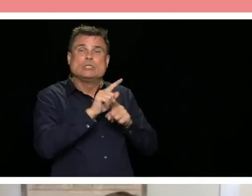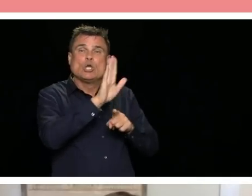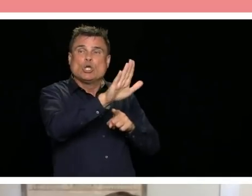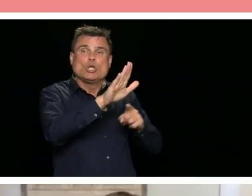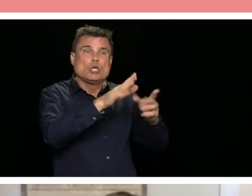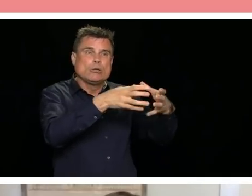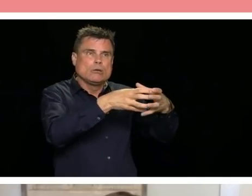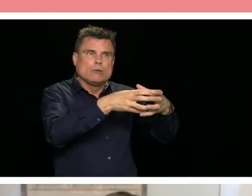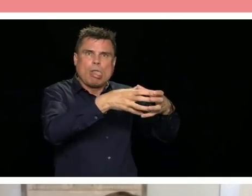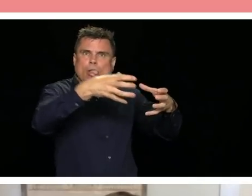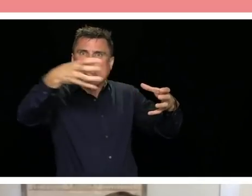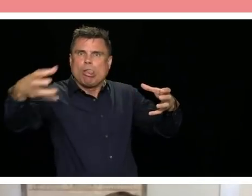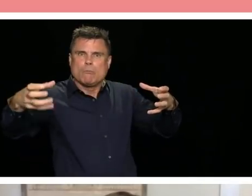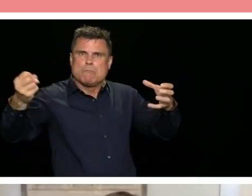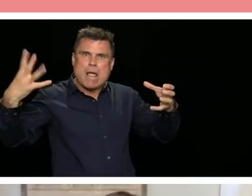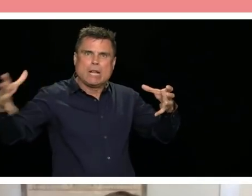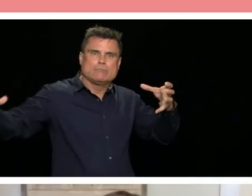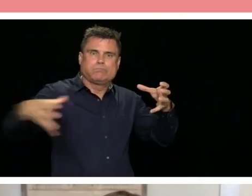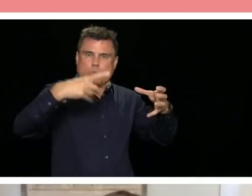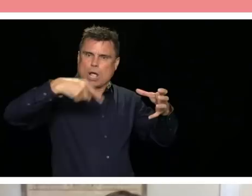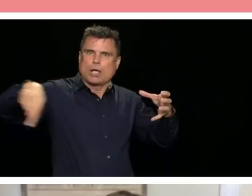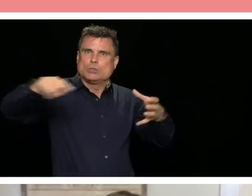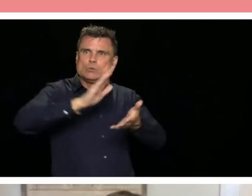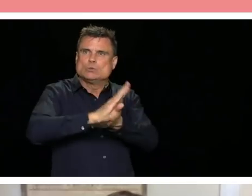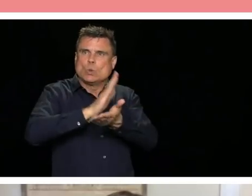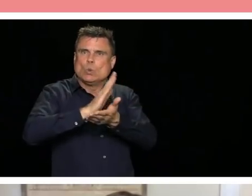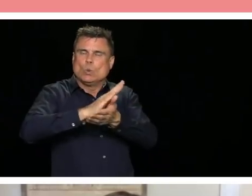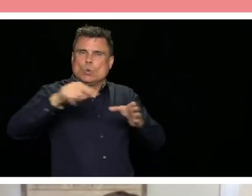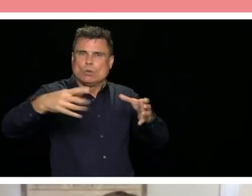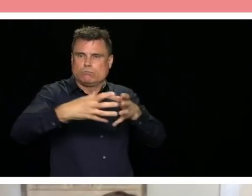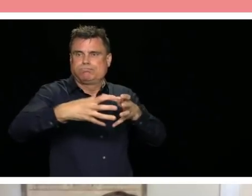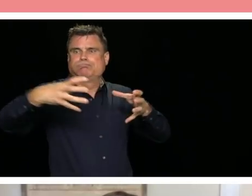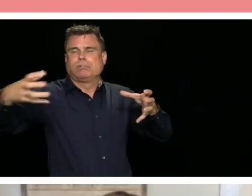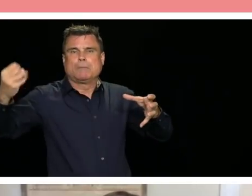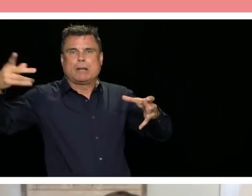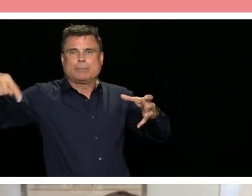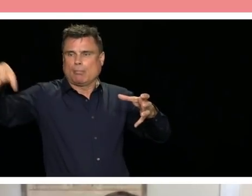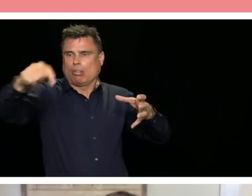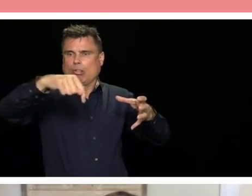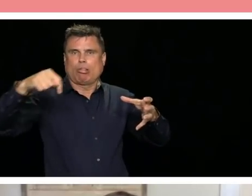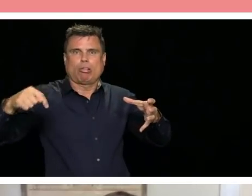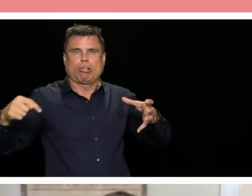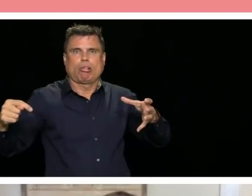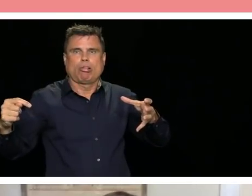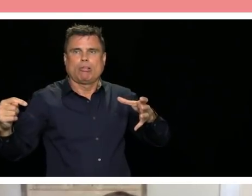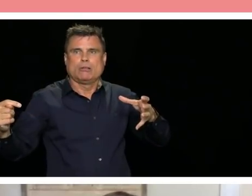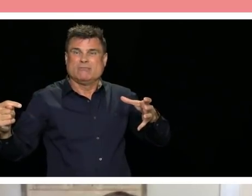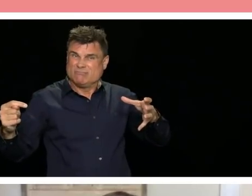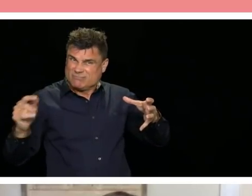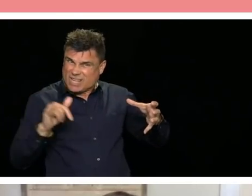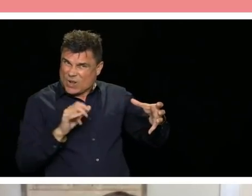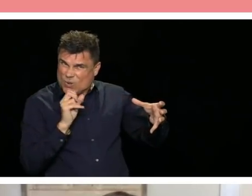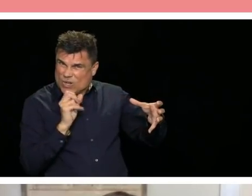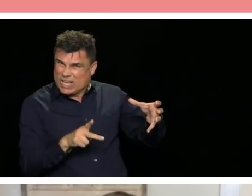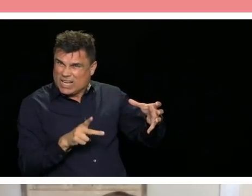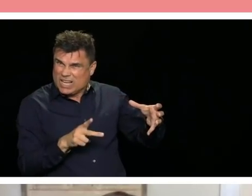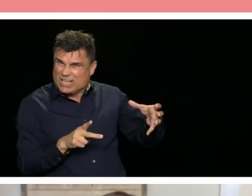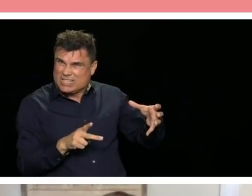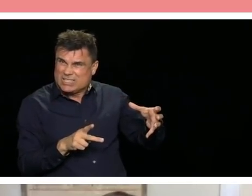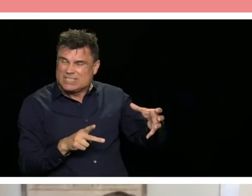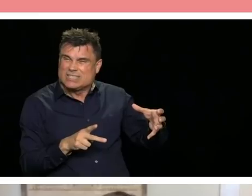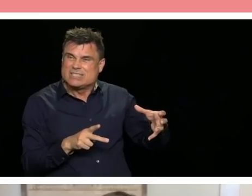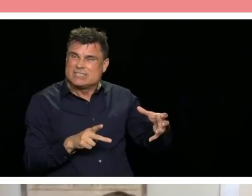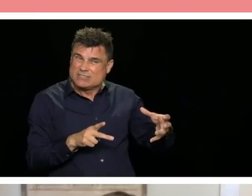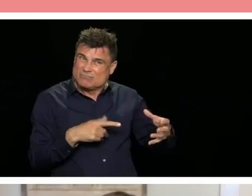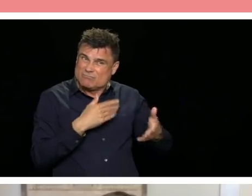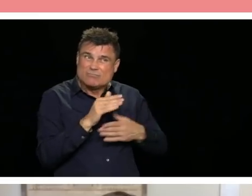in a position where they actually know about the risks. I know lots of grandparents have been watching these town halls very closely, like